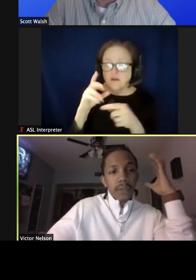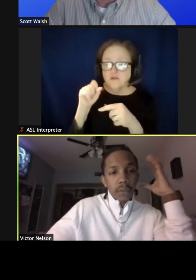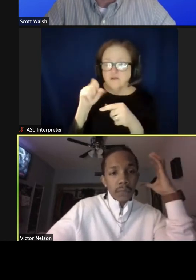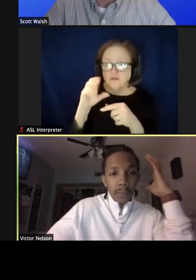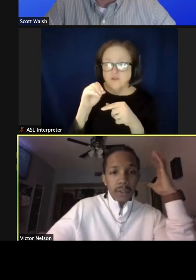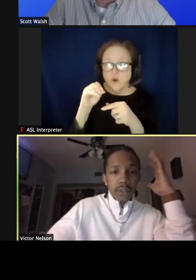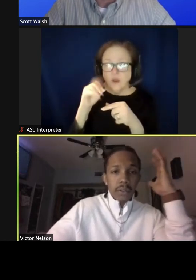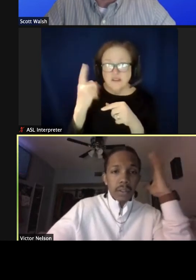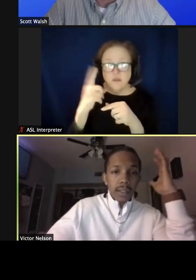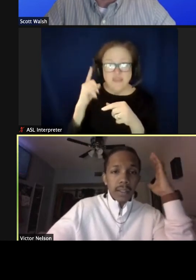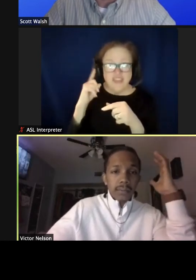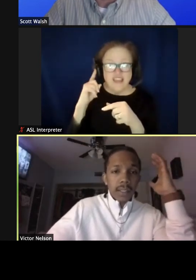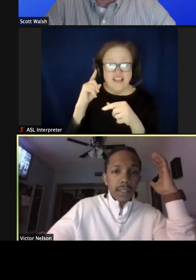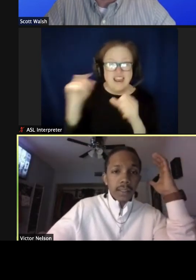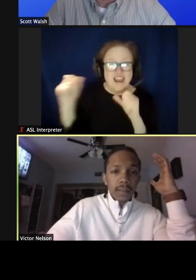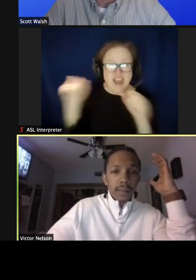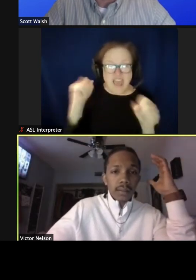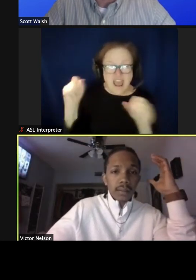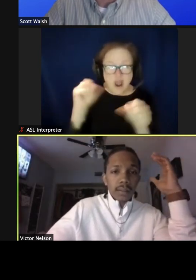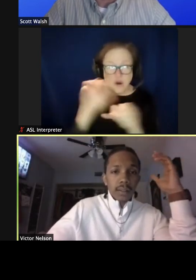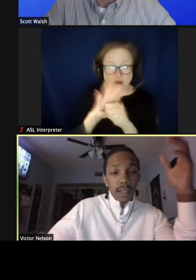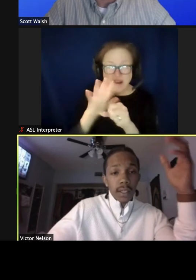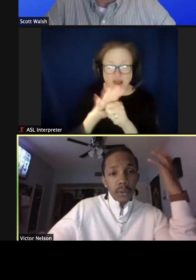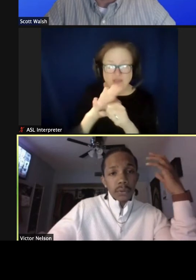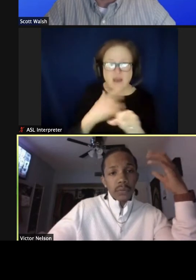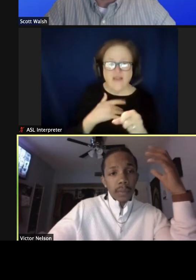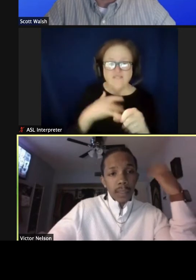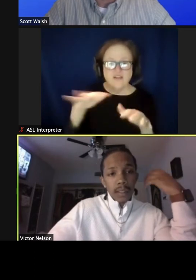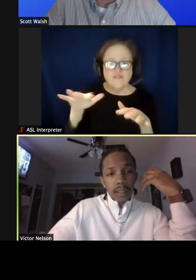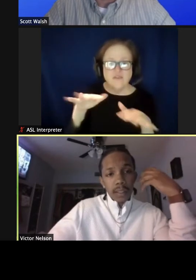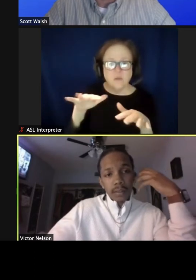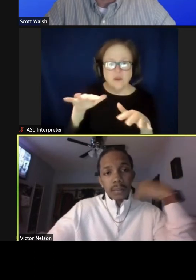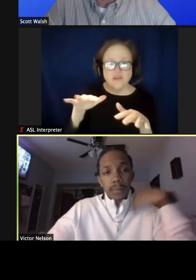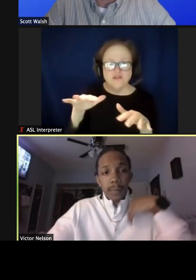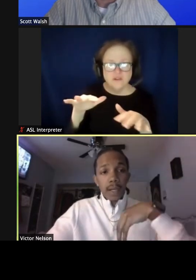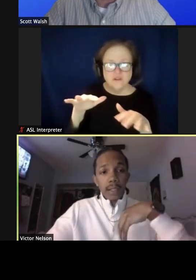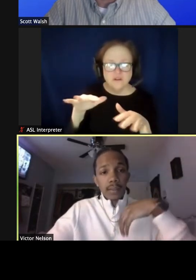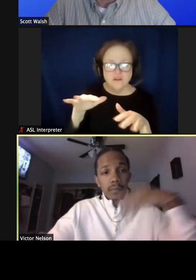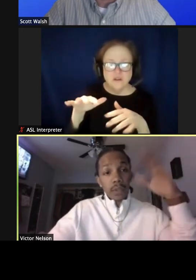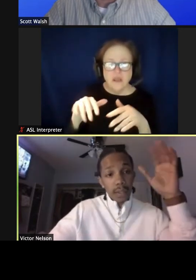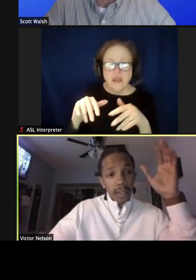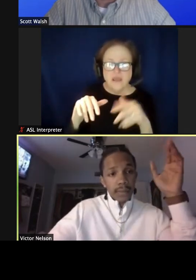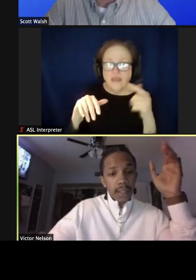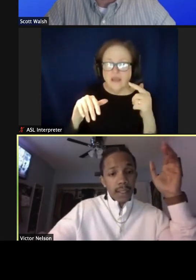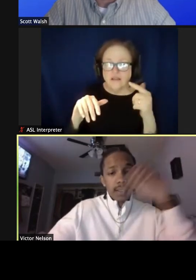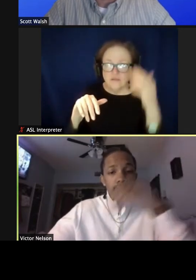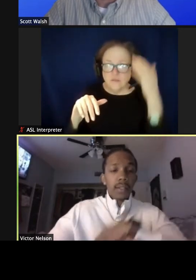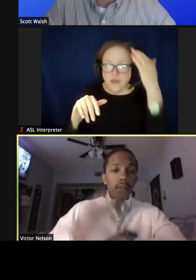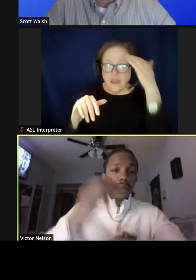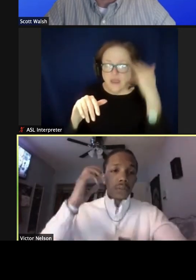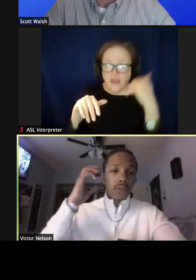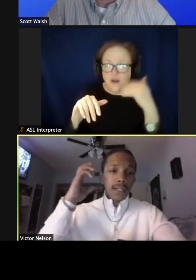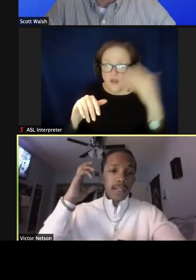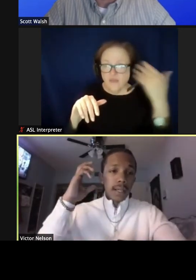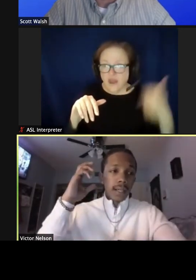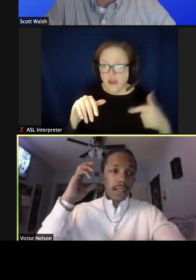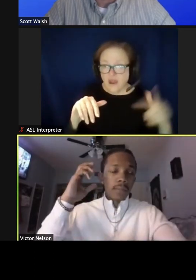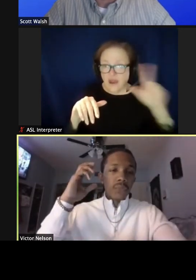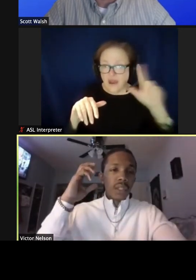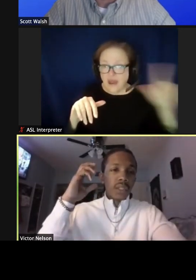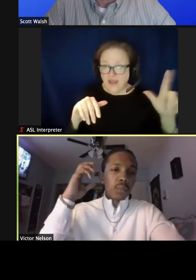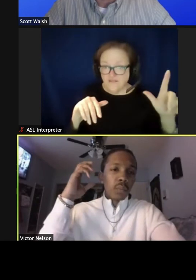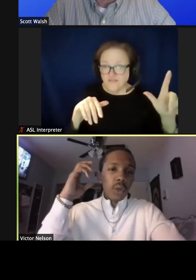enough, I can feel the vibration on my left side. And that goes from my head to my body for the left side. For the right